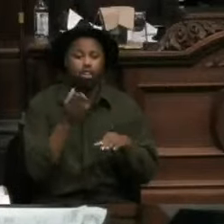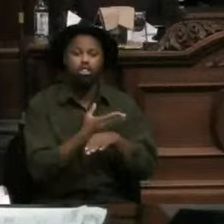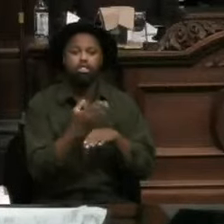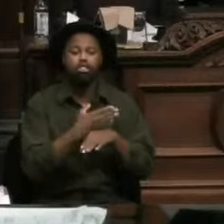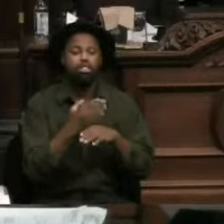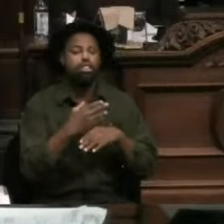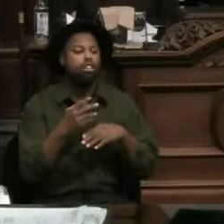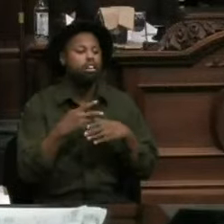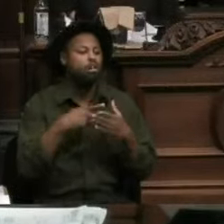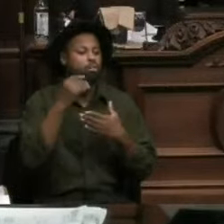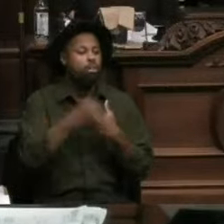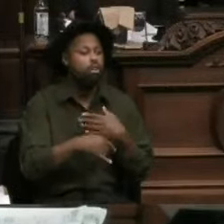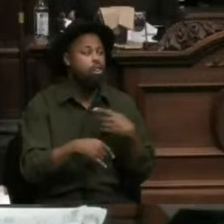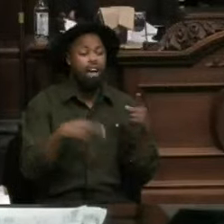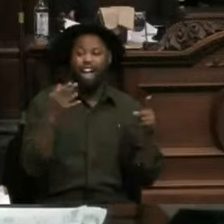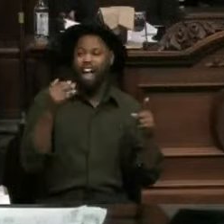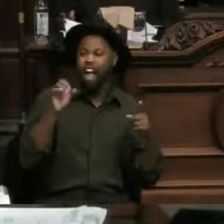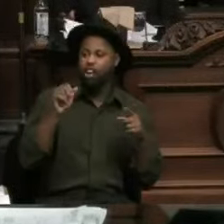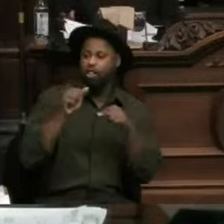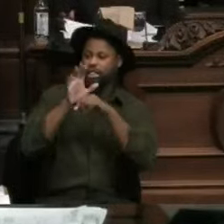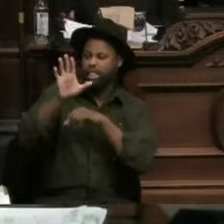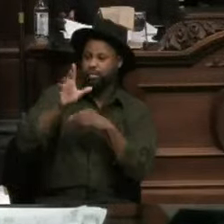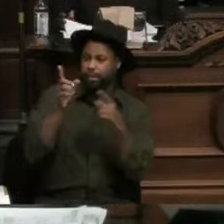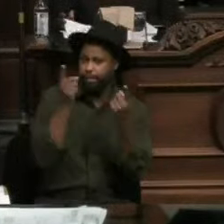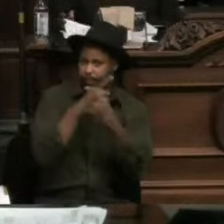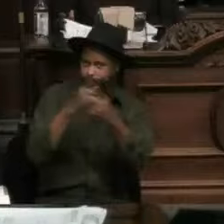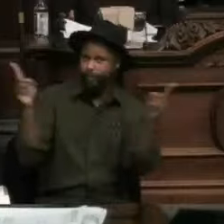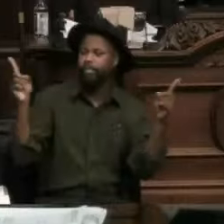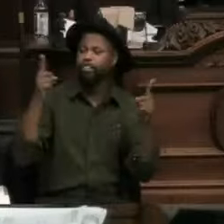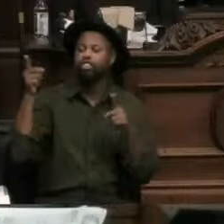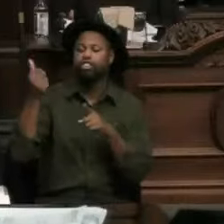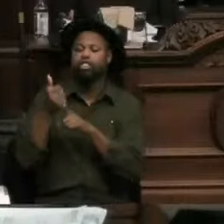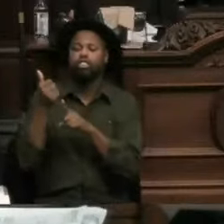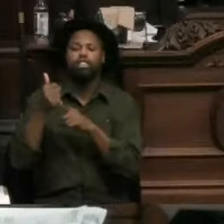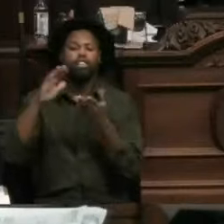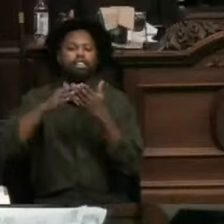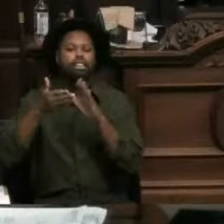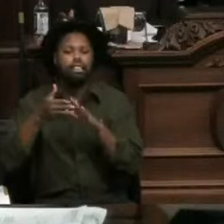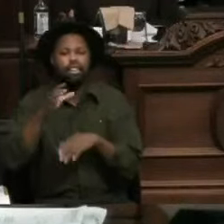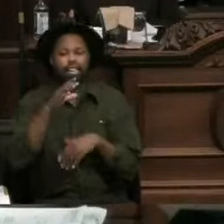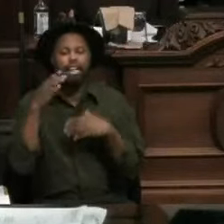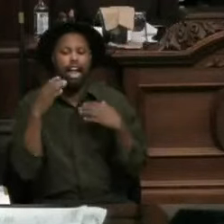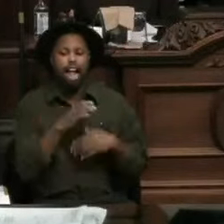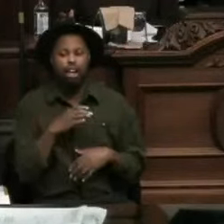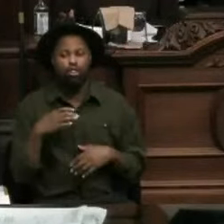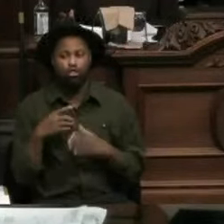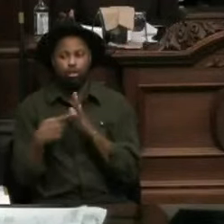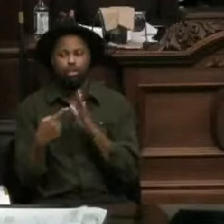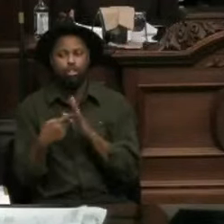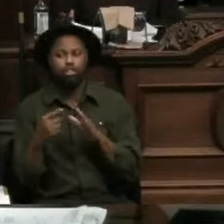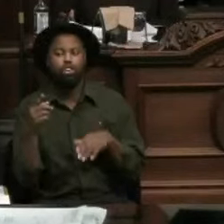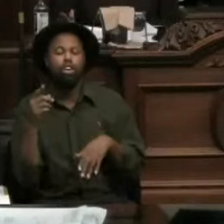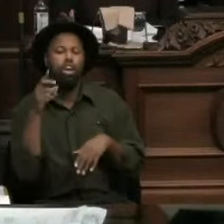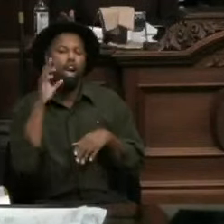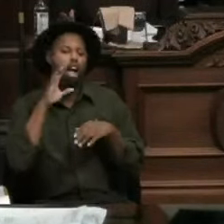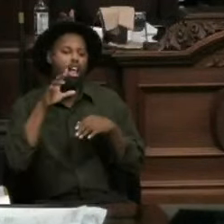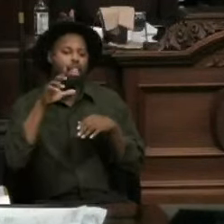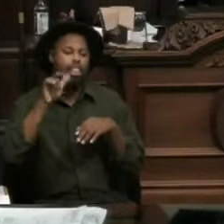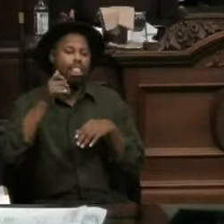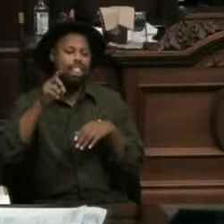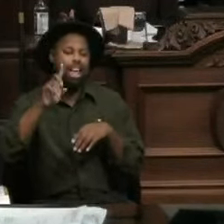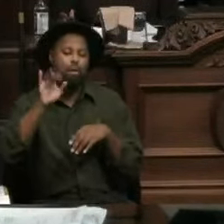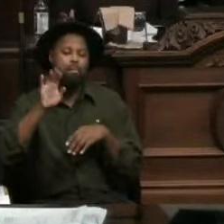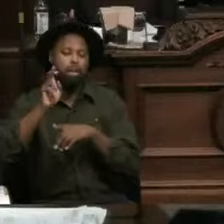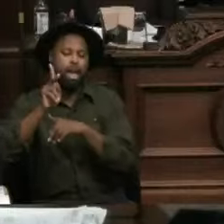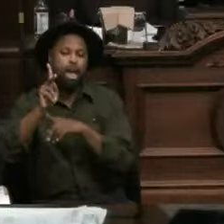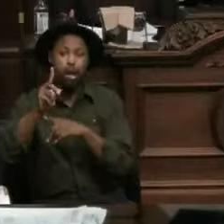has submitted a disclosure of interest form as she is the City Council representative to the Rochester Land Bank Corporation Board. She may